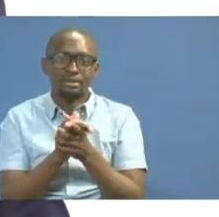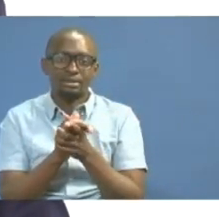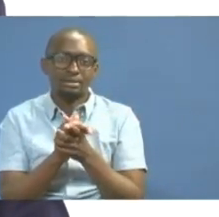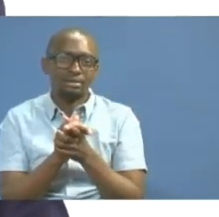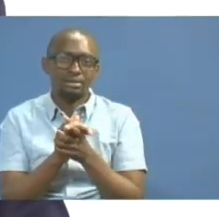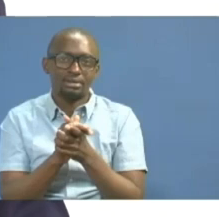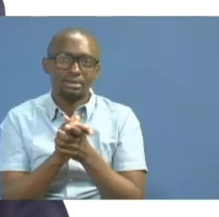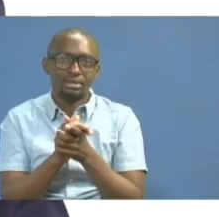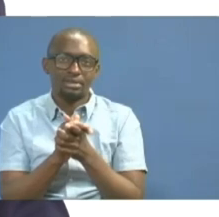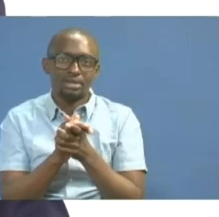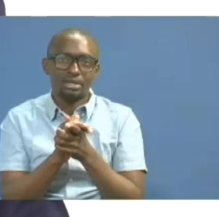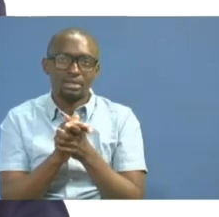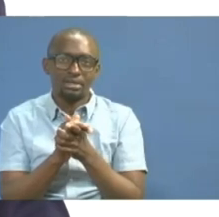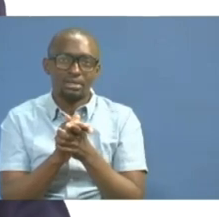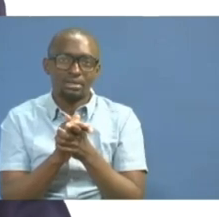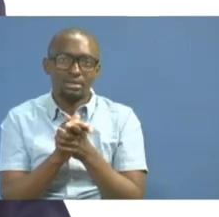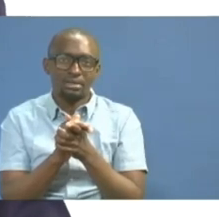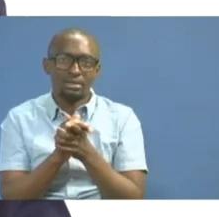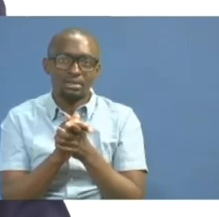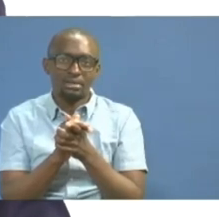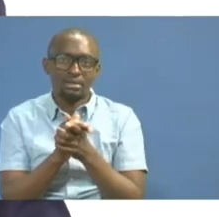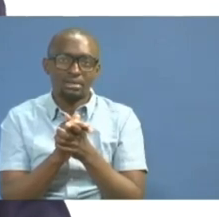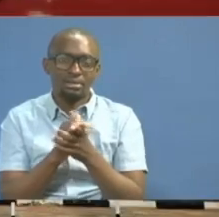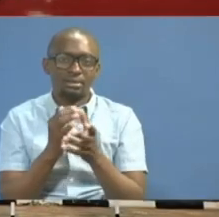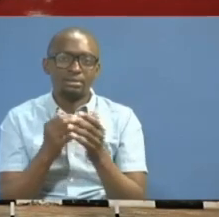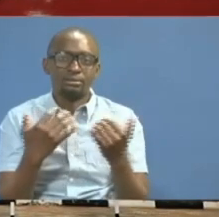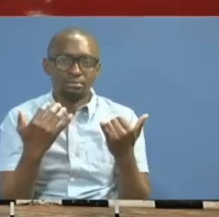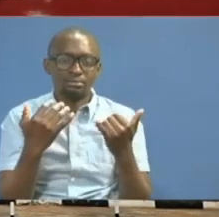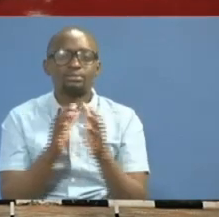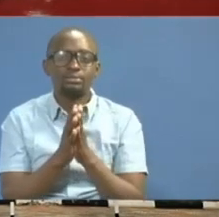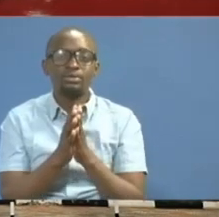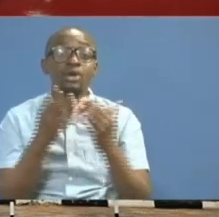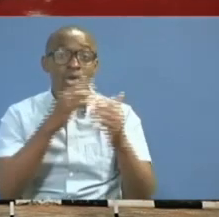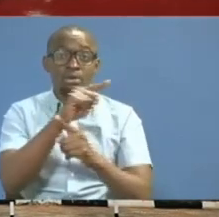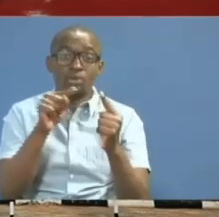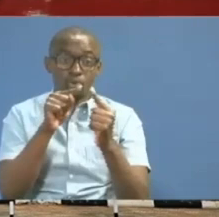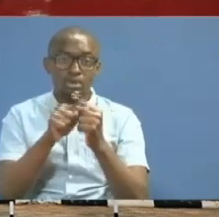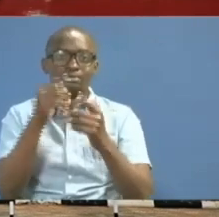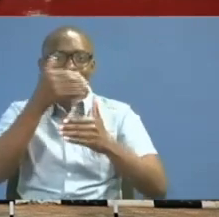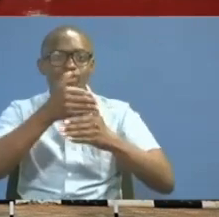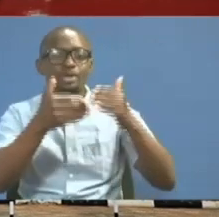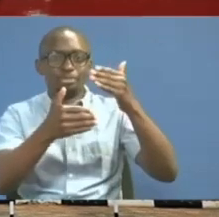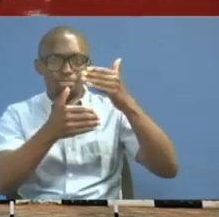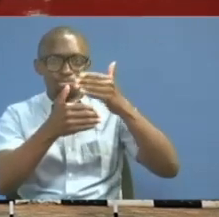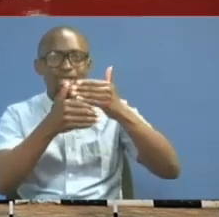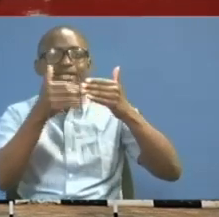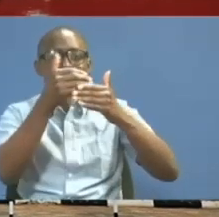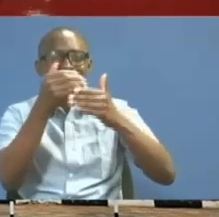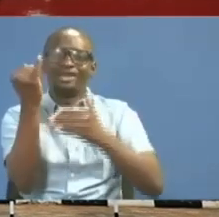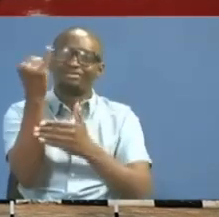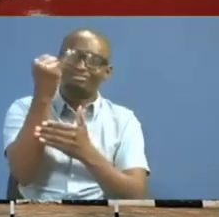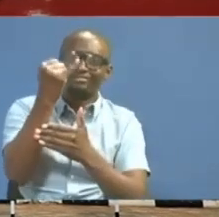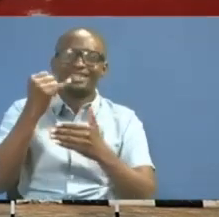of the built environment. Why is it so? It is because when we are doing building,